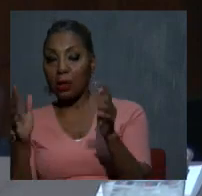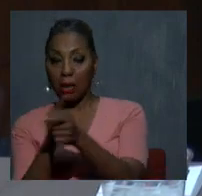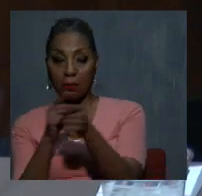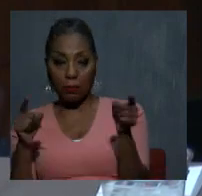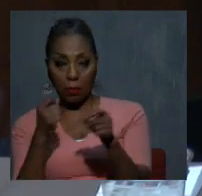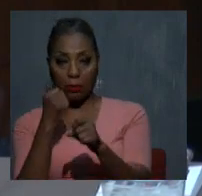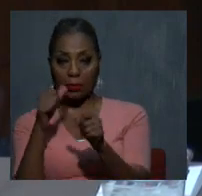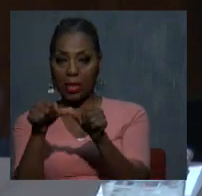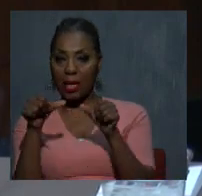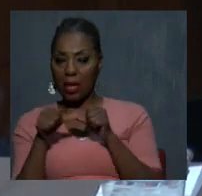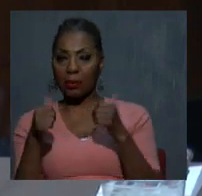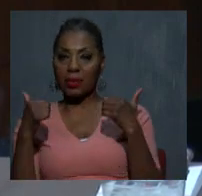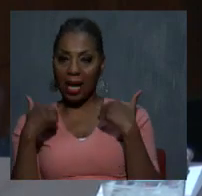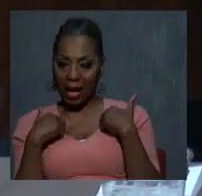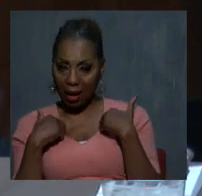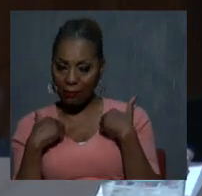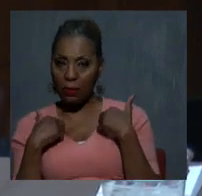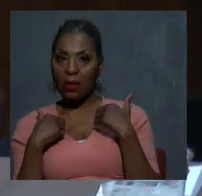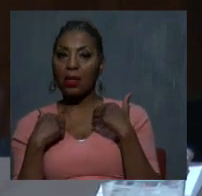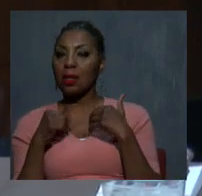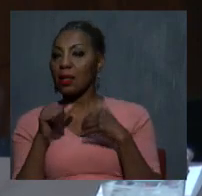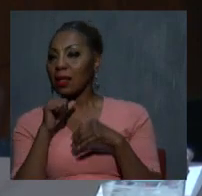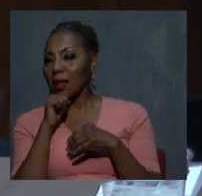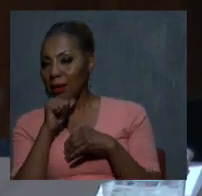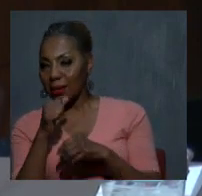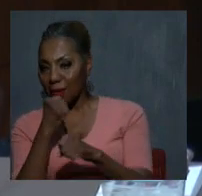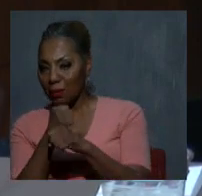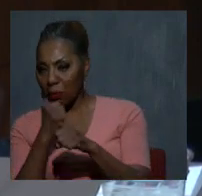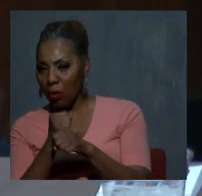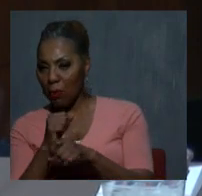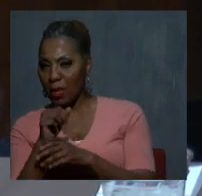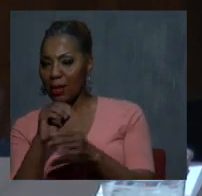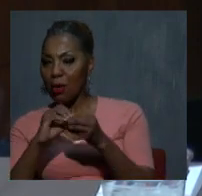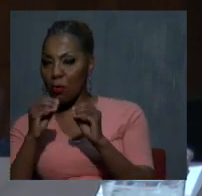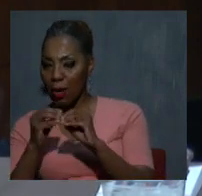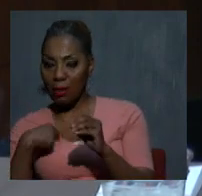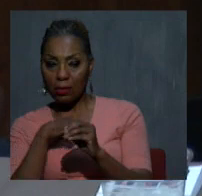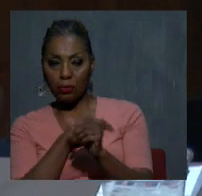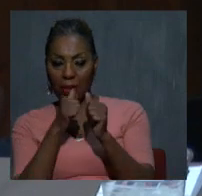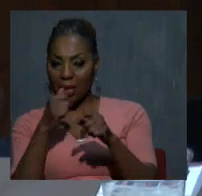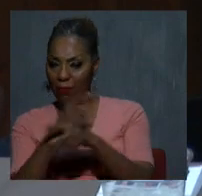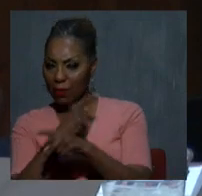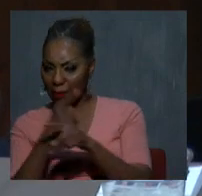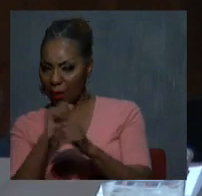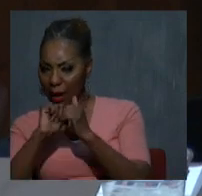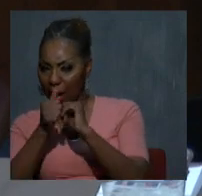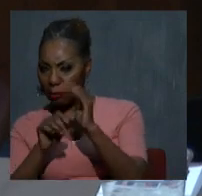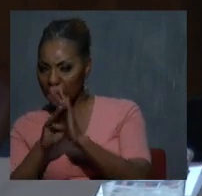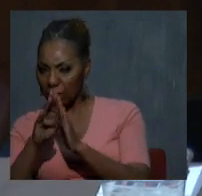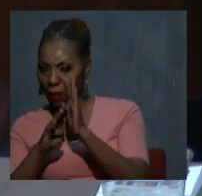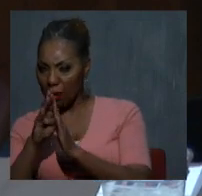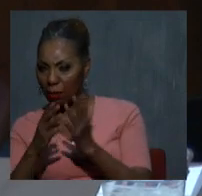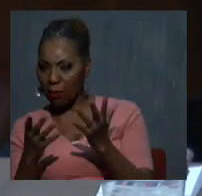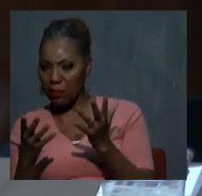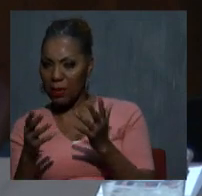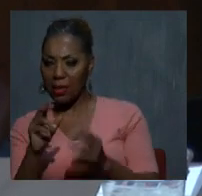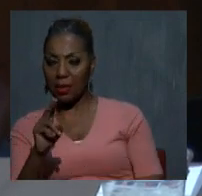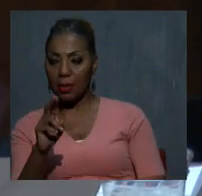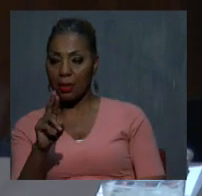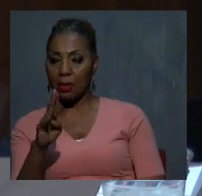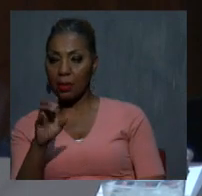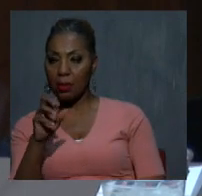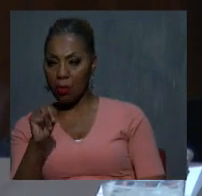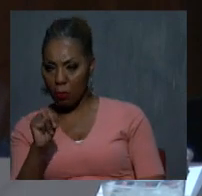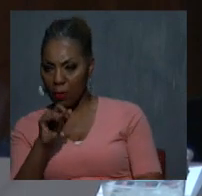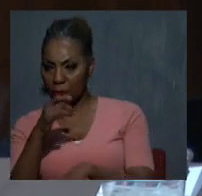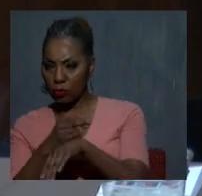high unemployment rates or underemployment rates, and we can figure out a way to use the development of gardening projects to develop urban